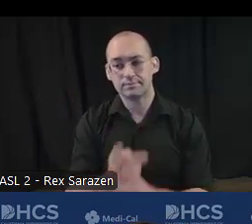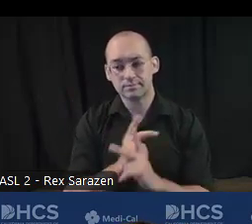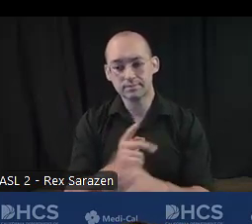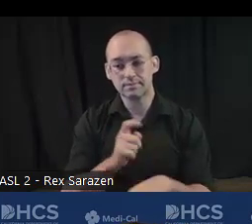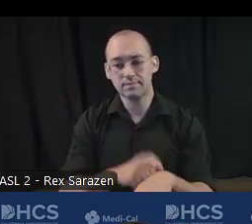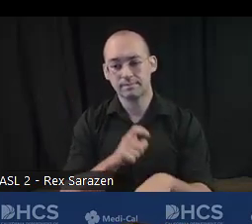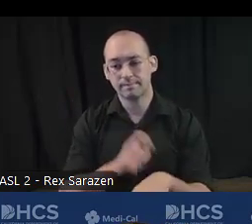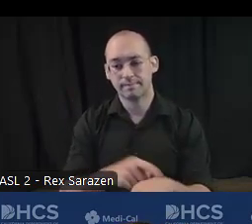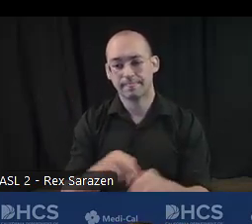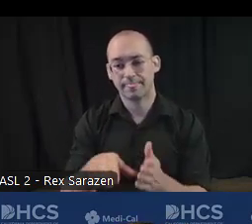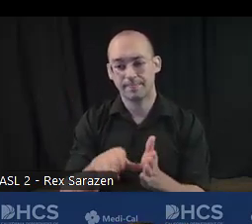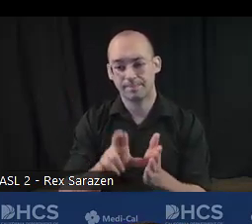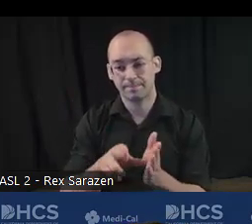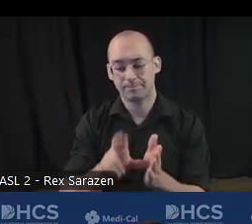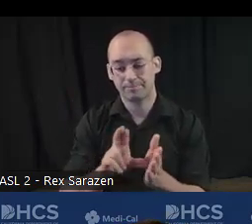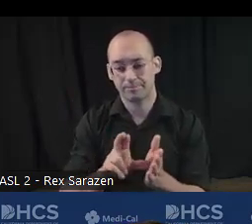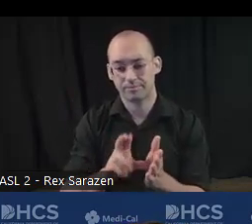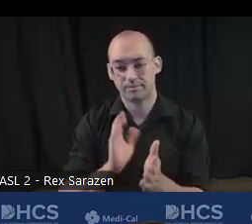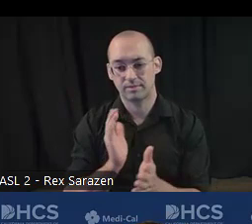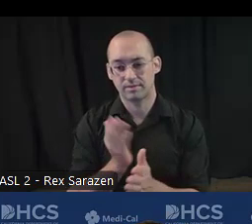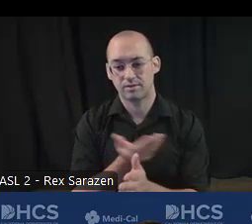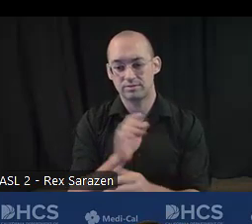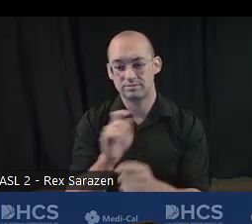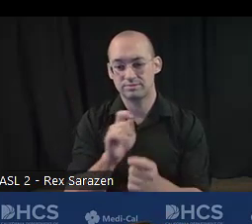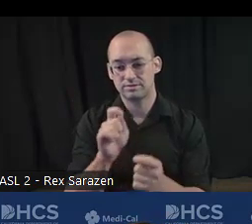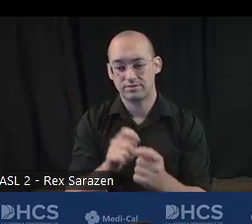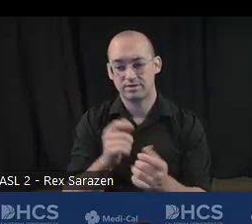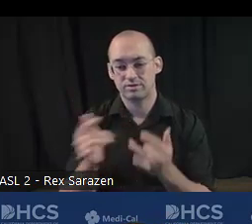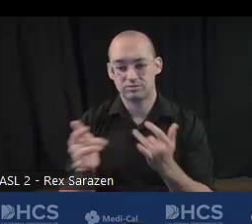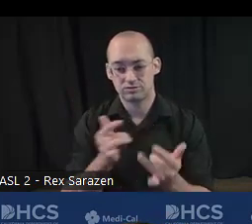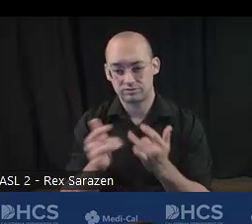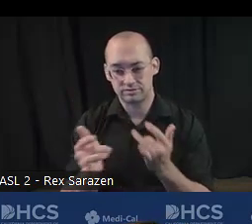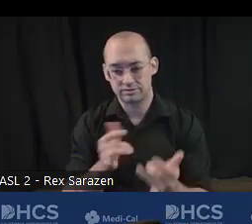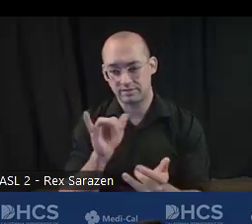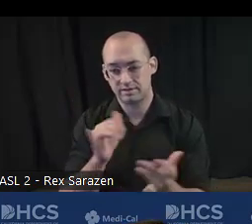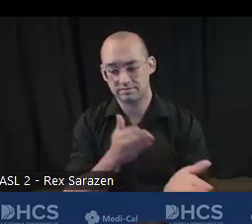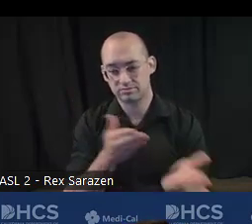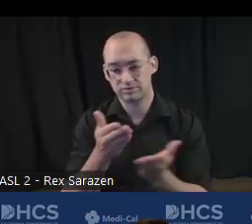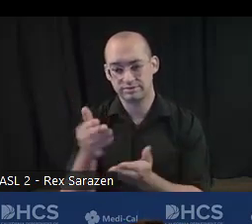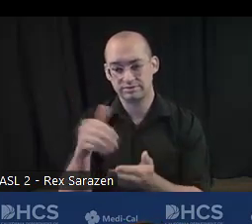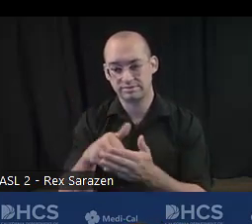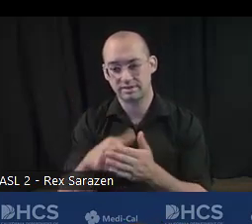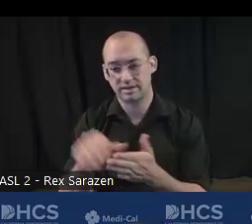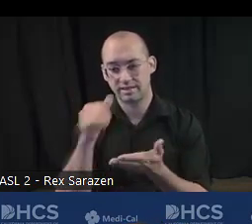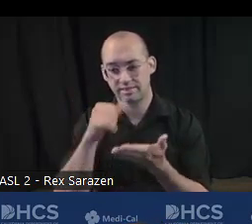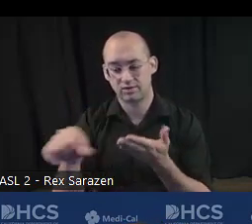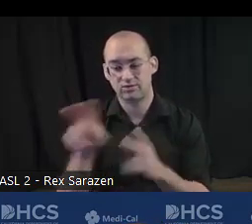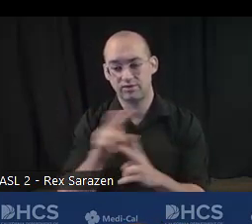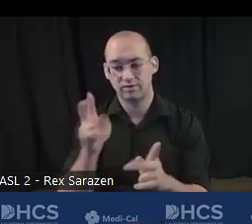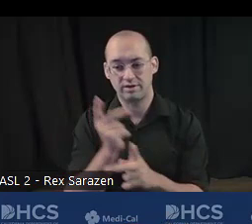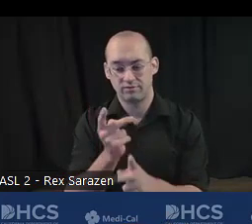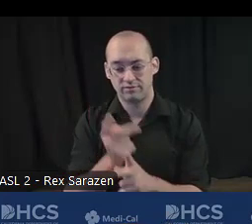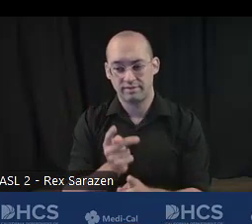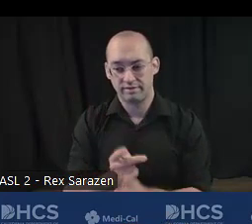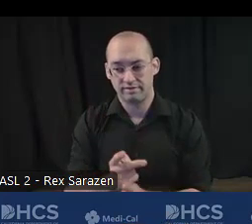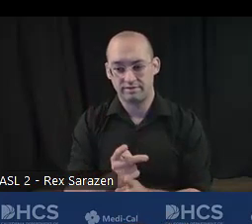to review the specific concerns that were raised in the letter very carefully. These